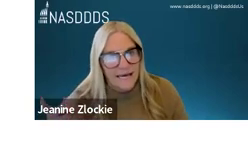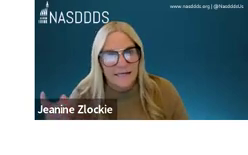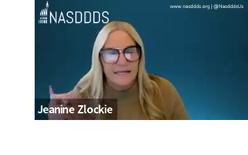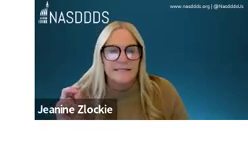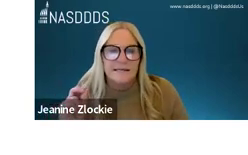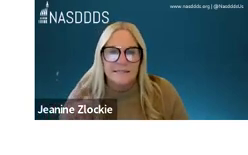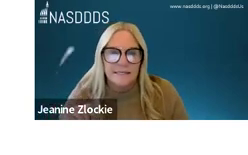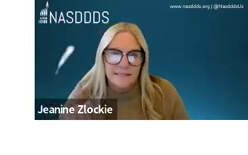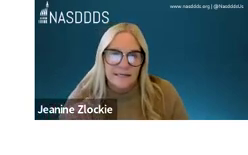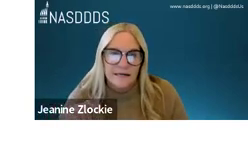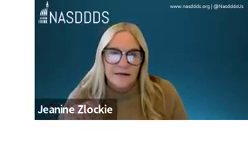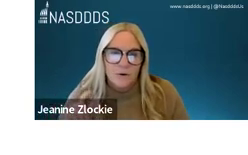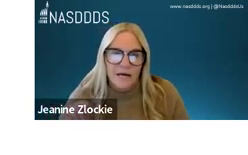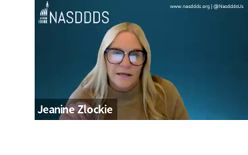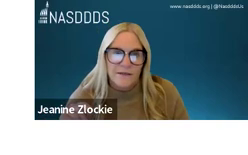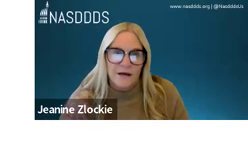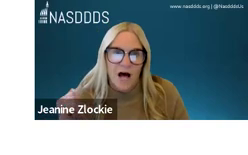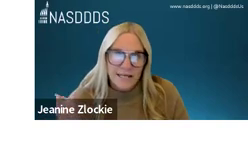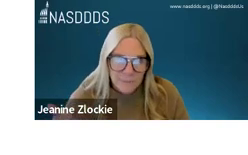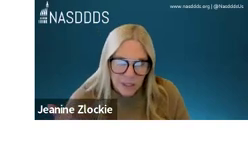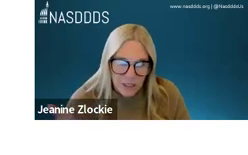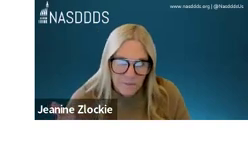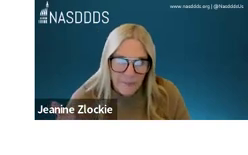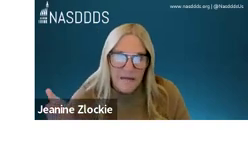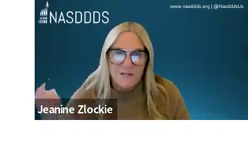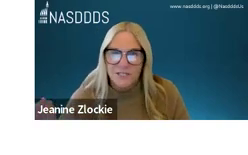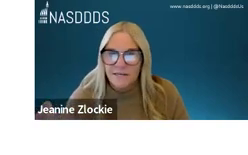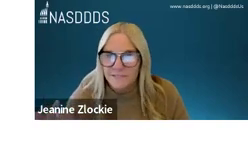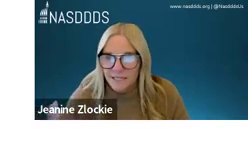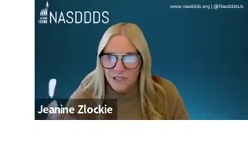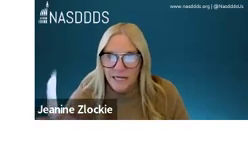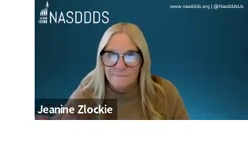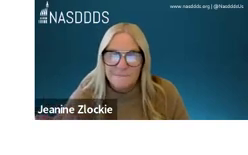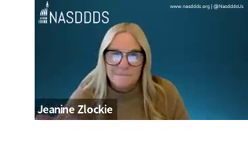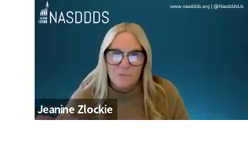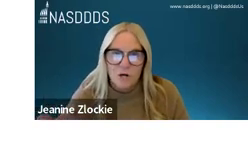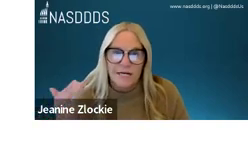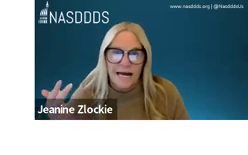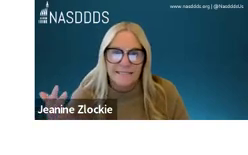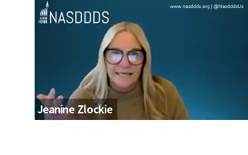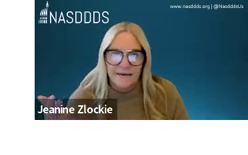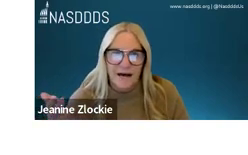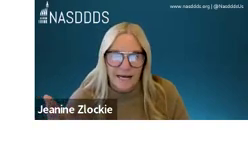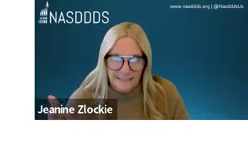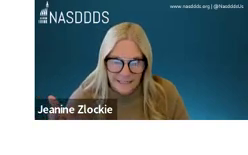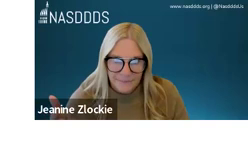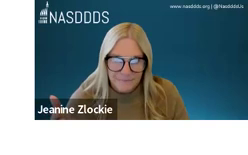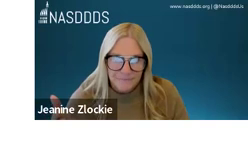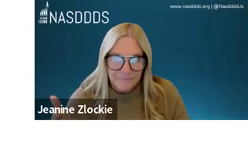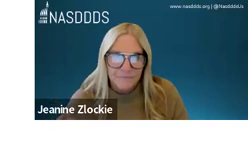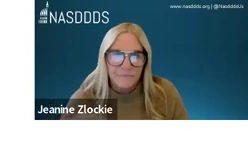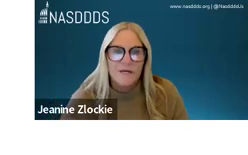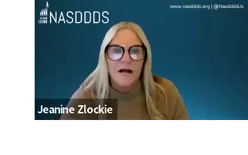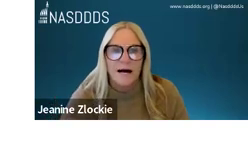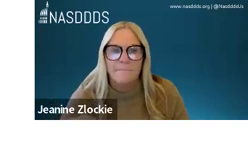as I said, is consistent with a hospital, a nursing facility, or an ICF IID.